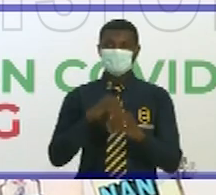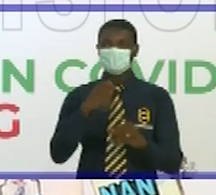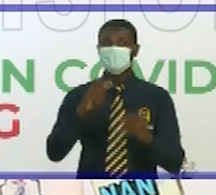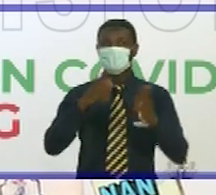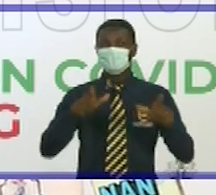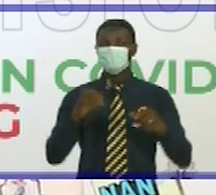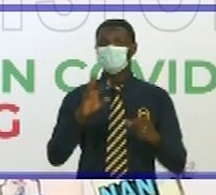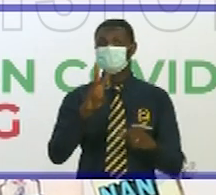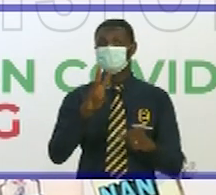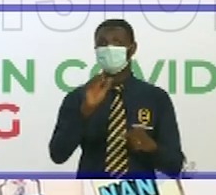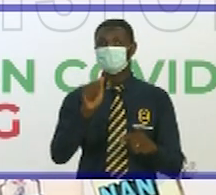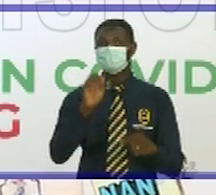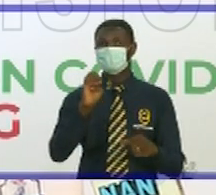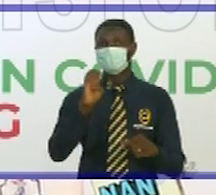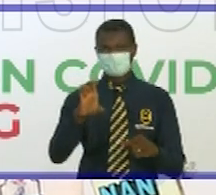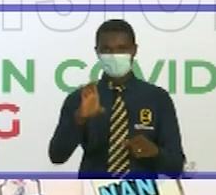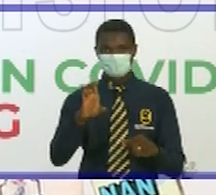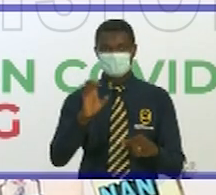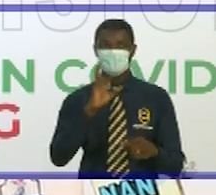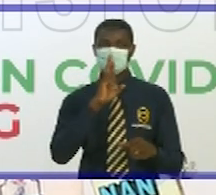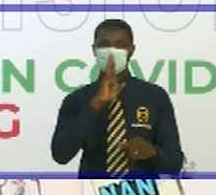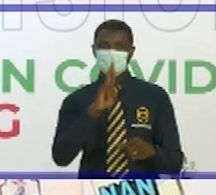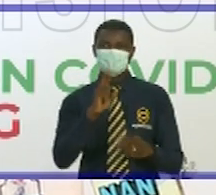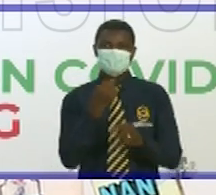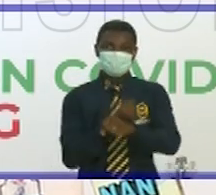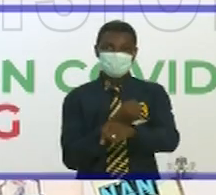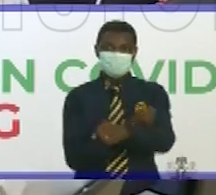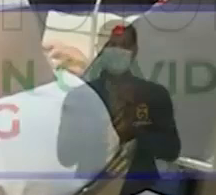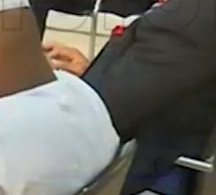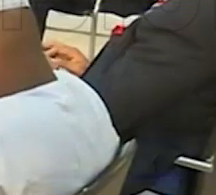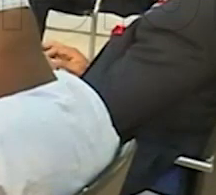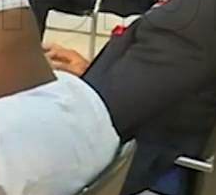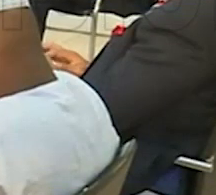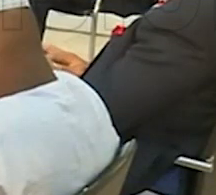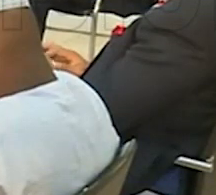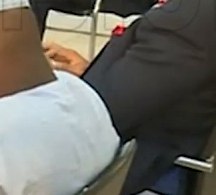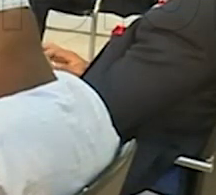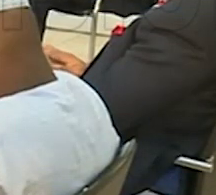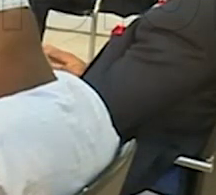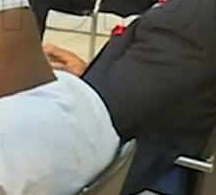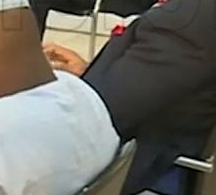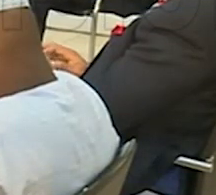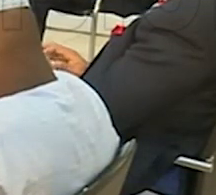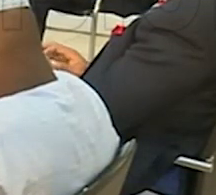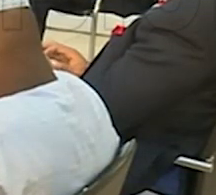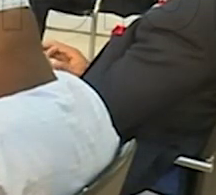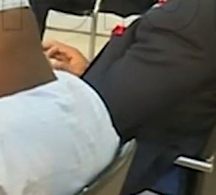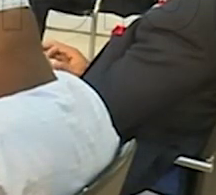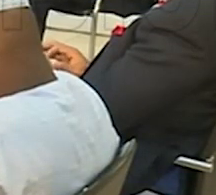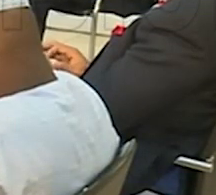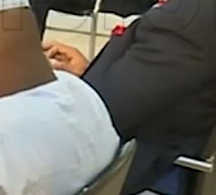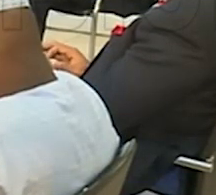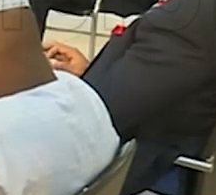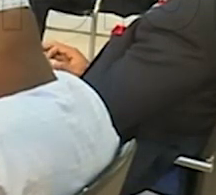subjects that are only held in Nigeria. That's Igbo language, Hausa